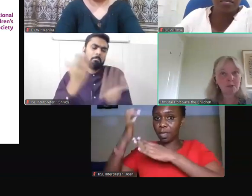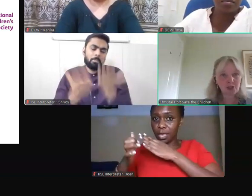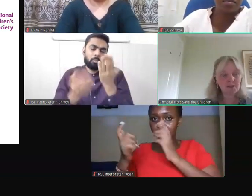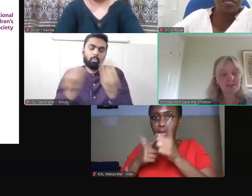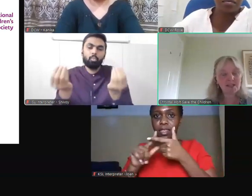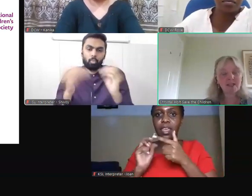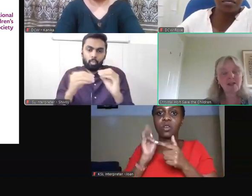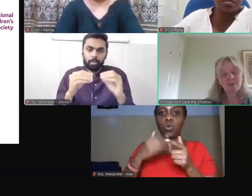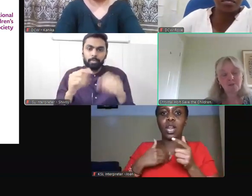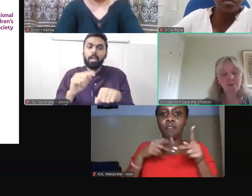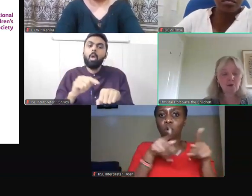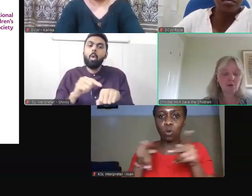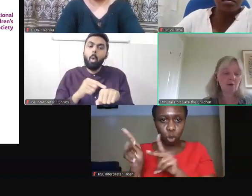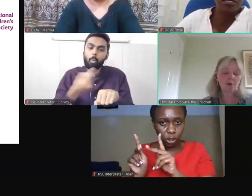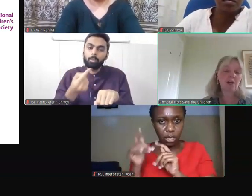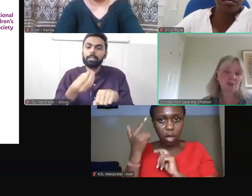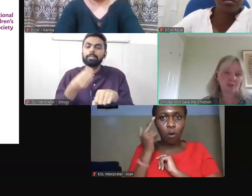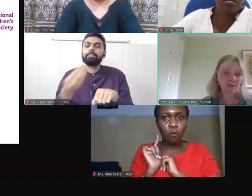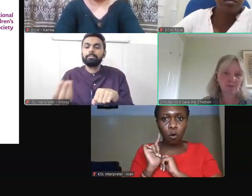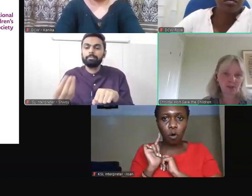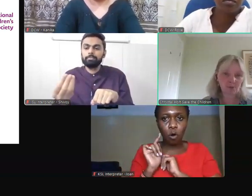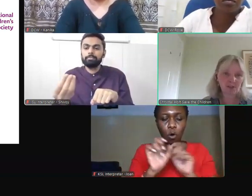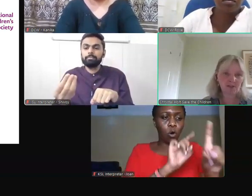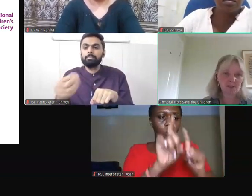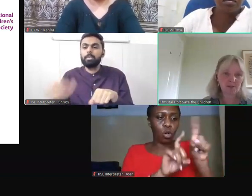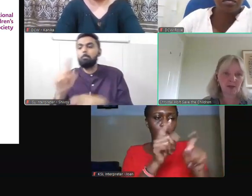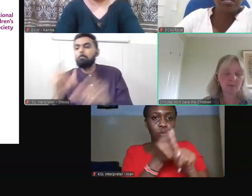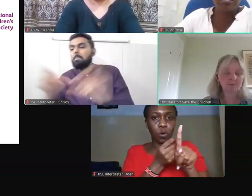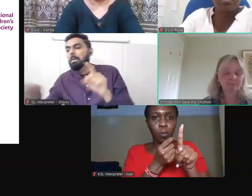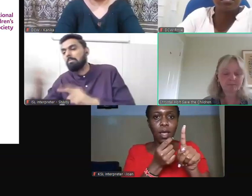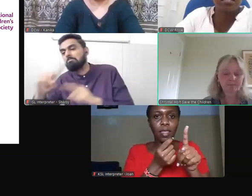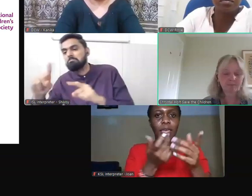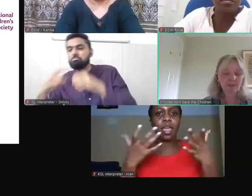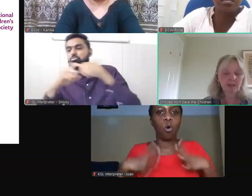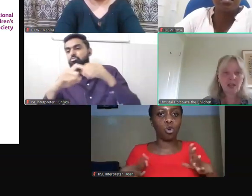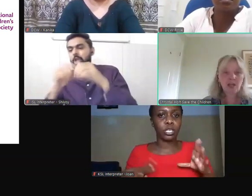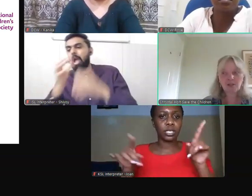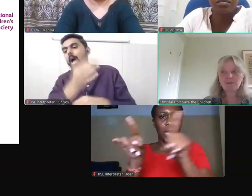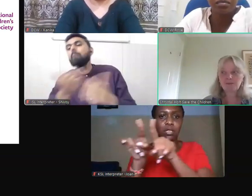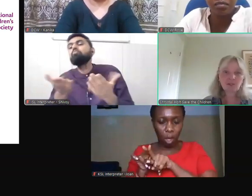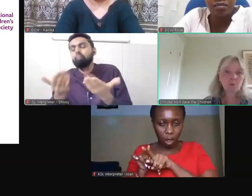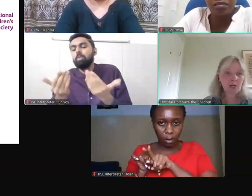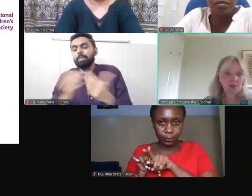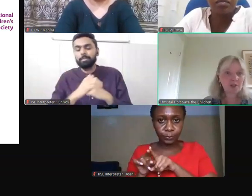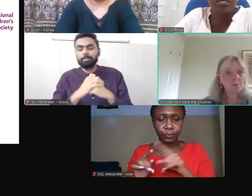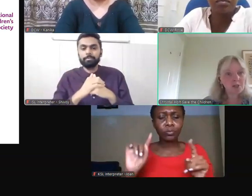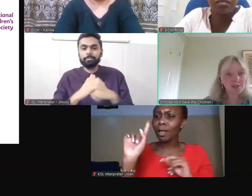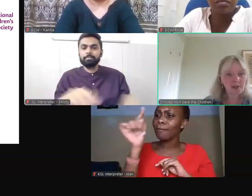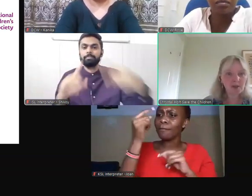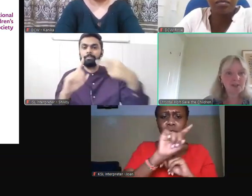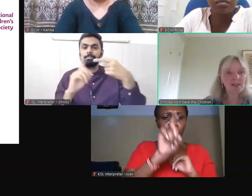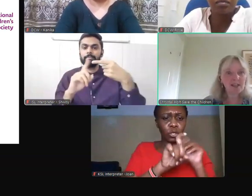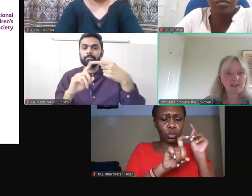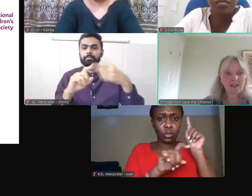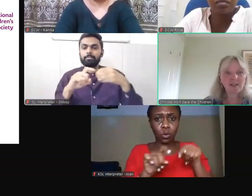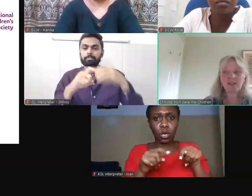an opportunity for questions from the audience as well. So the first question, which is